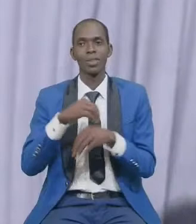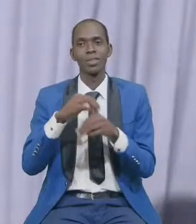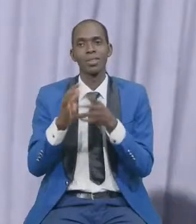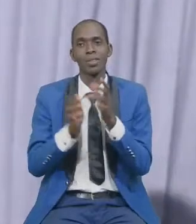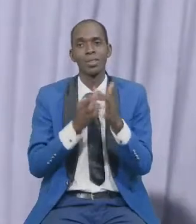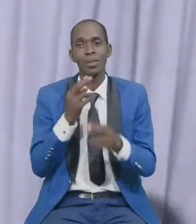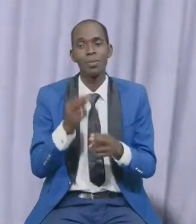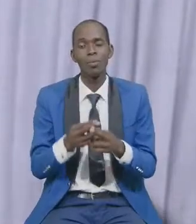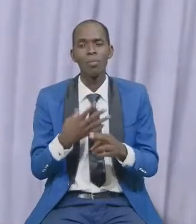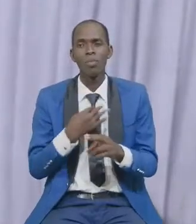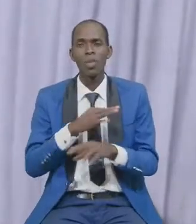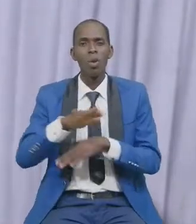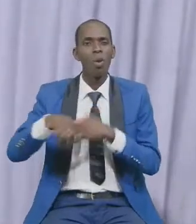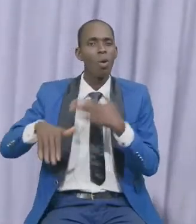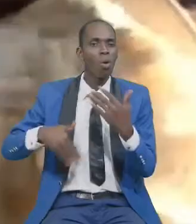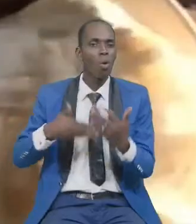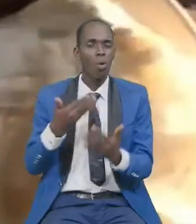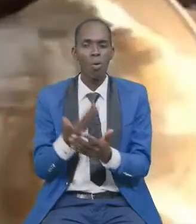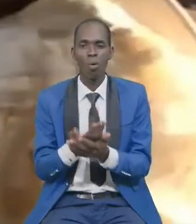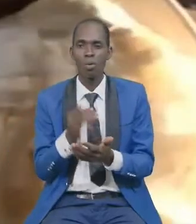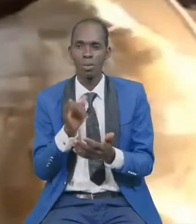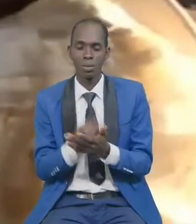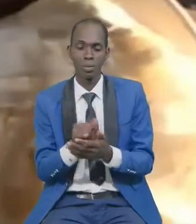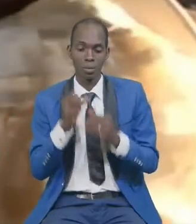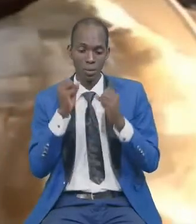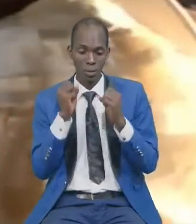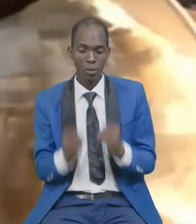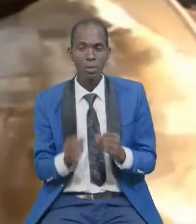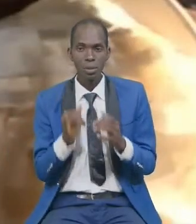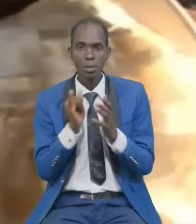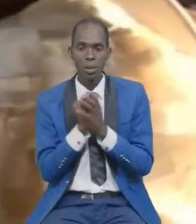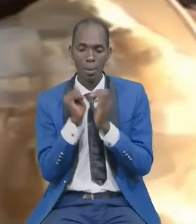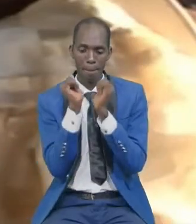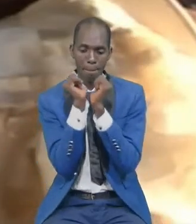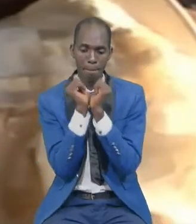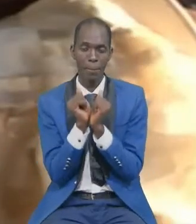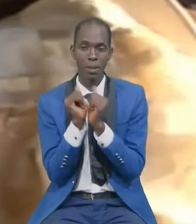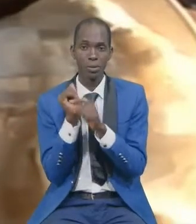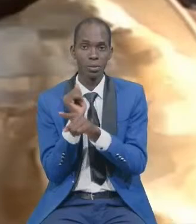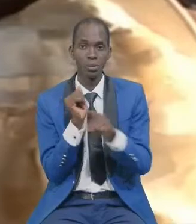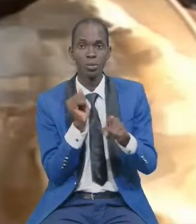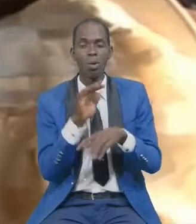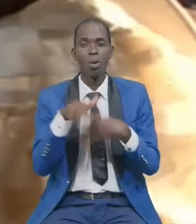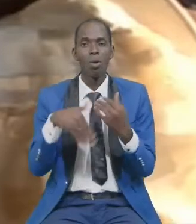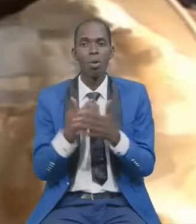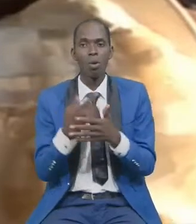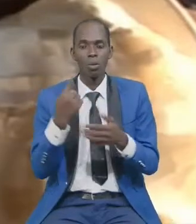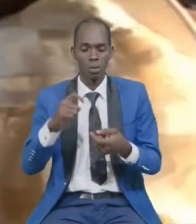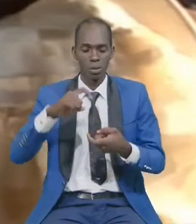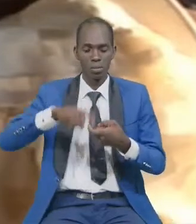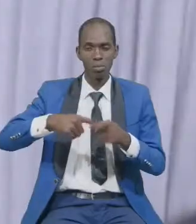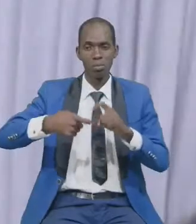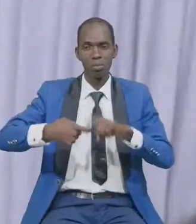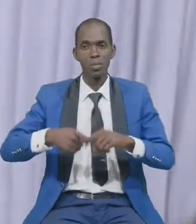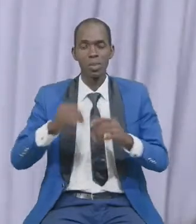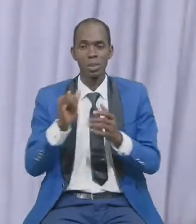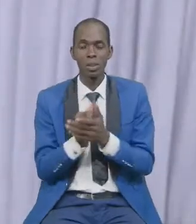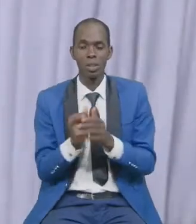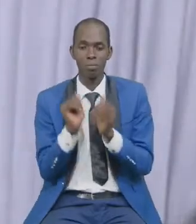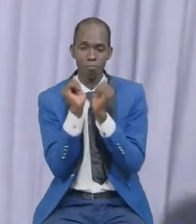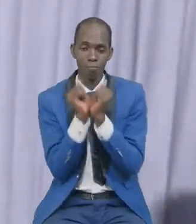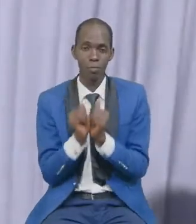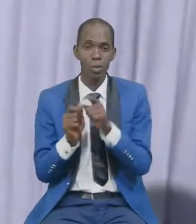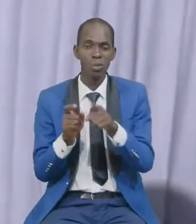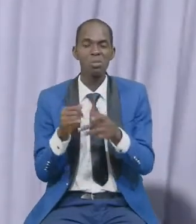And all those powers that bind you and all the shackles that chain you, it